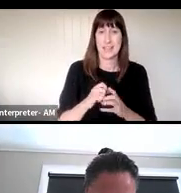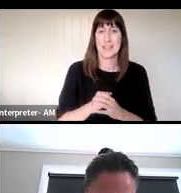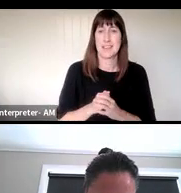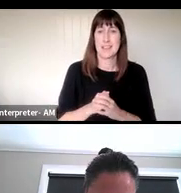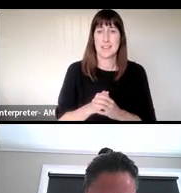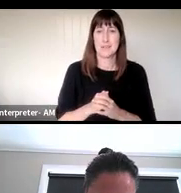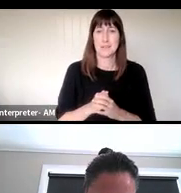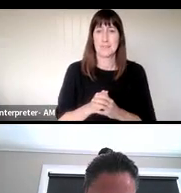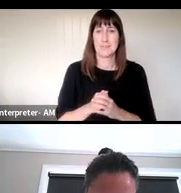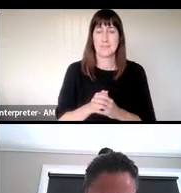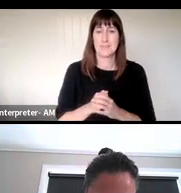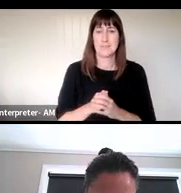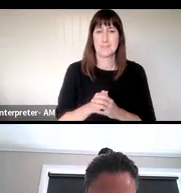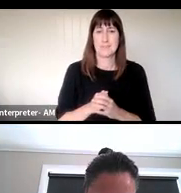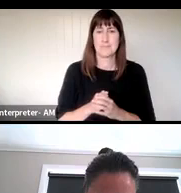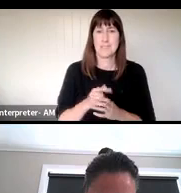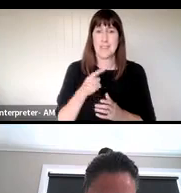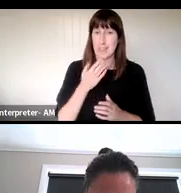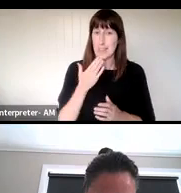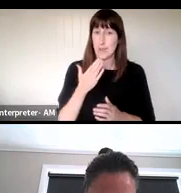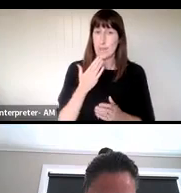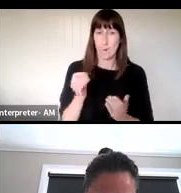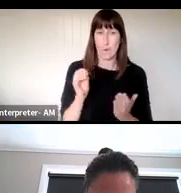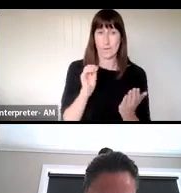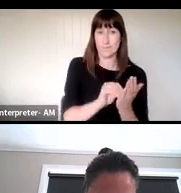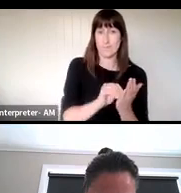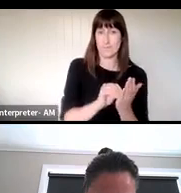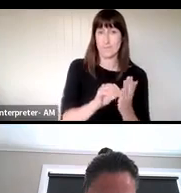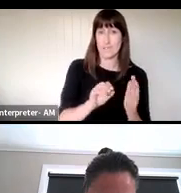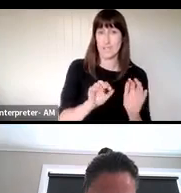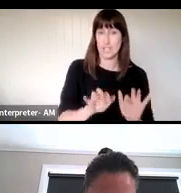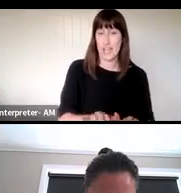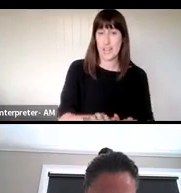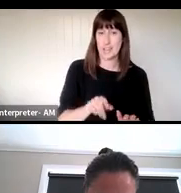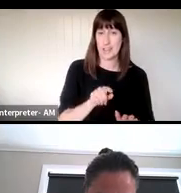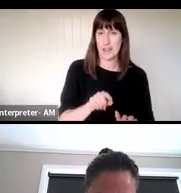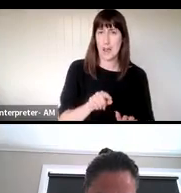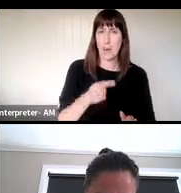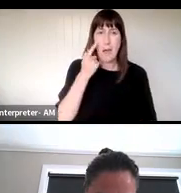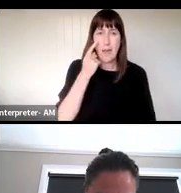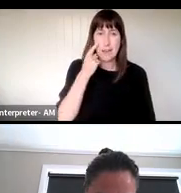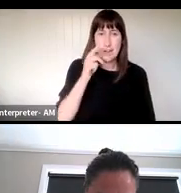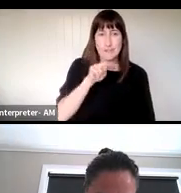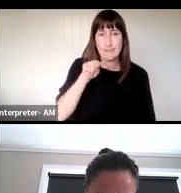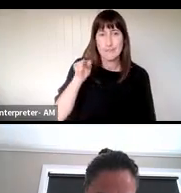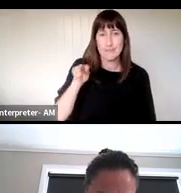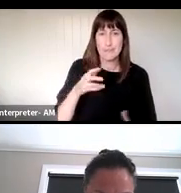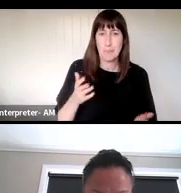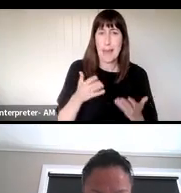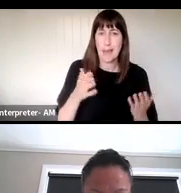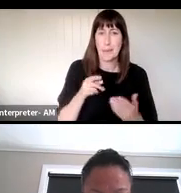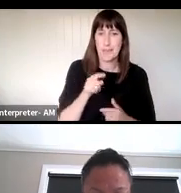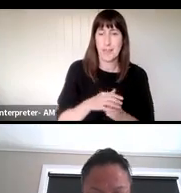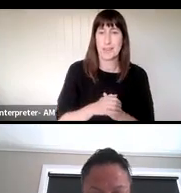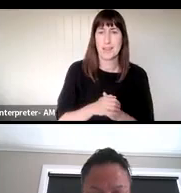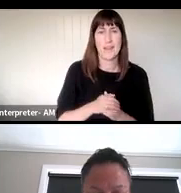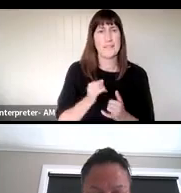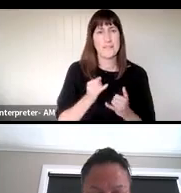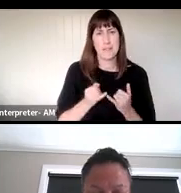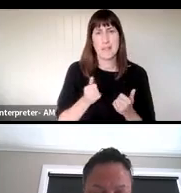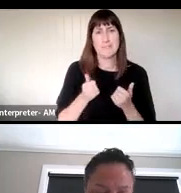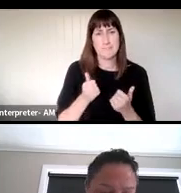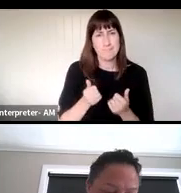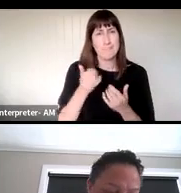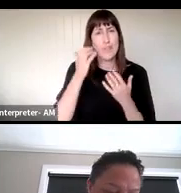notation from WebAIM. I'm going to have a good little play with that and have a look as well. Really thoughtful